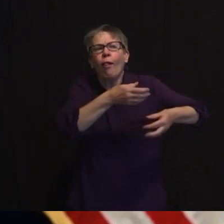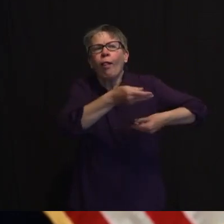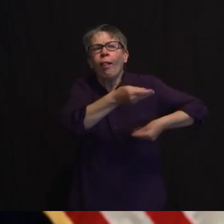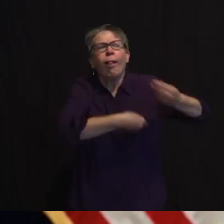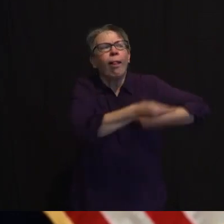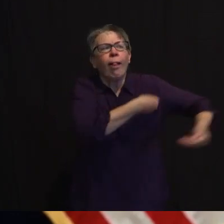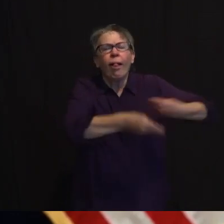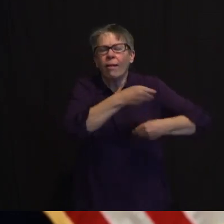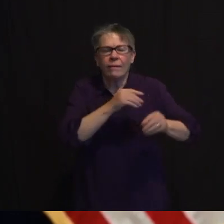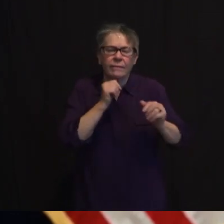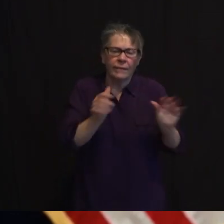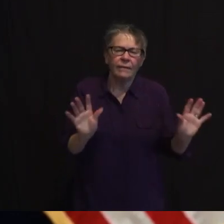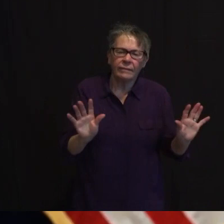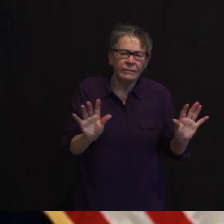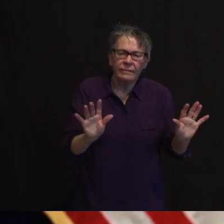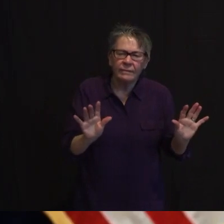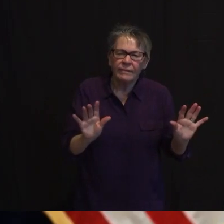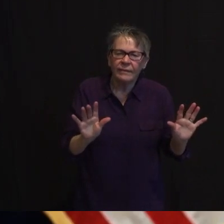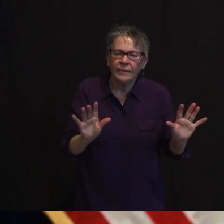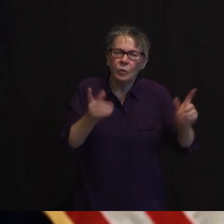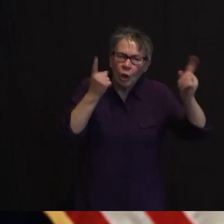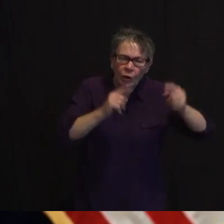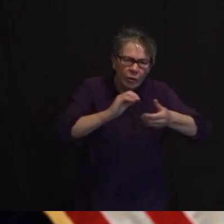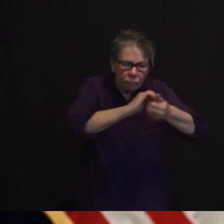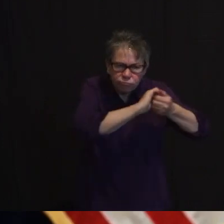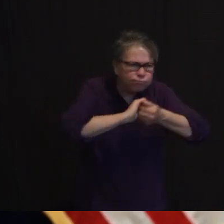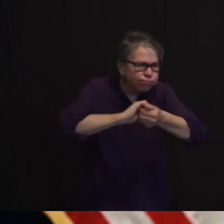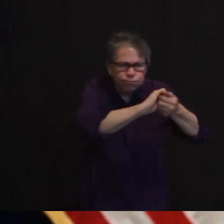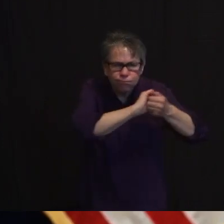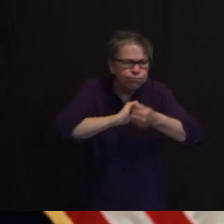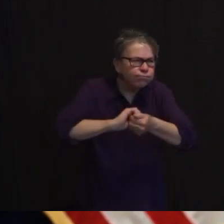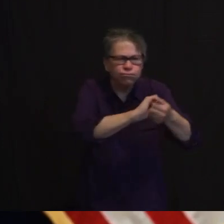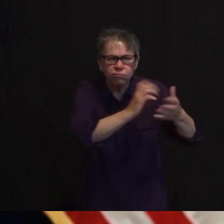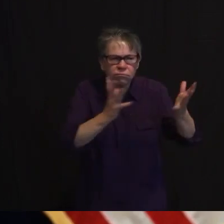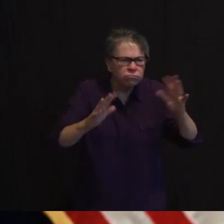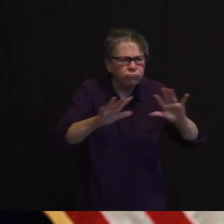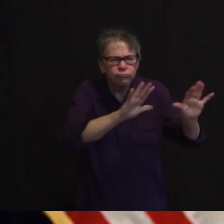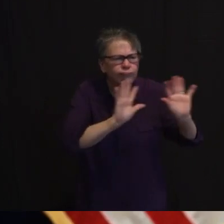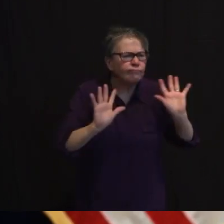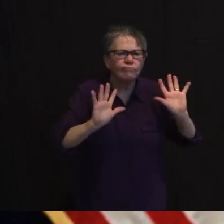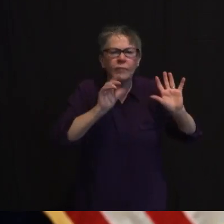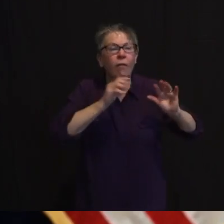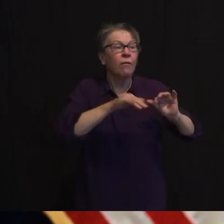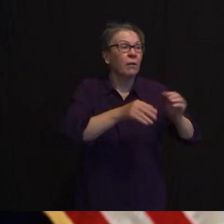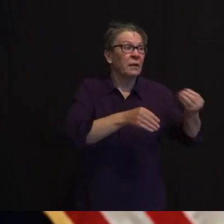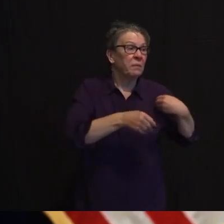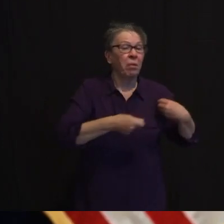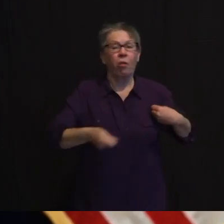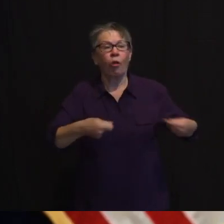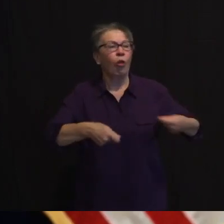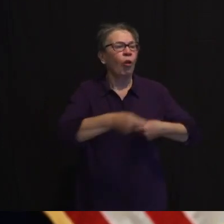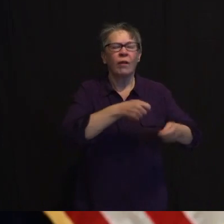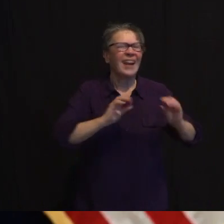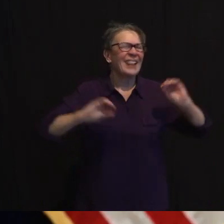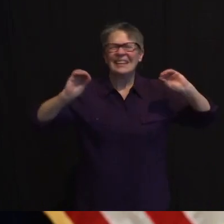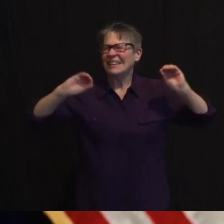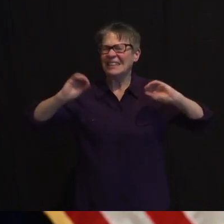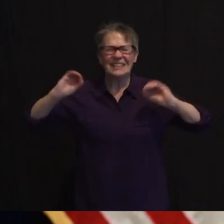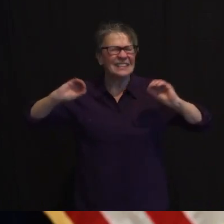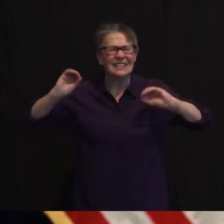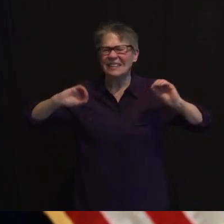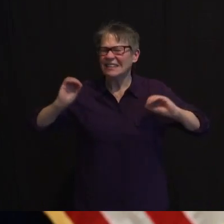regional council we announced today, each state will put forward a public health professional, someone who Judy is comfortable with,